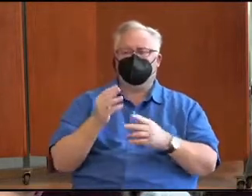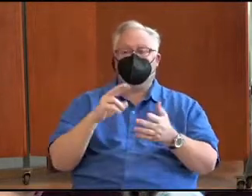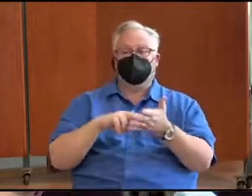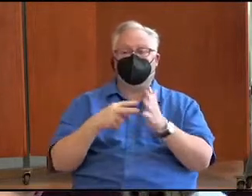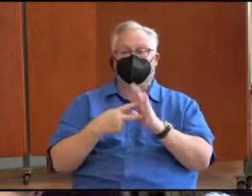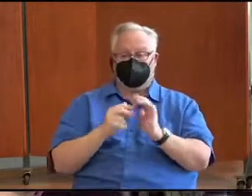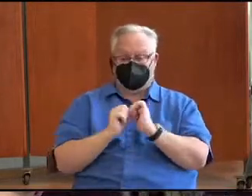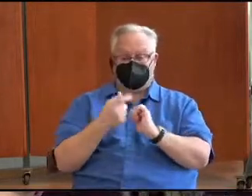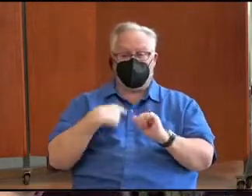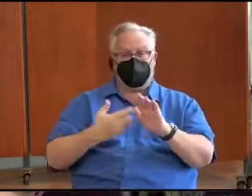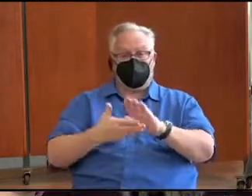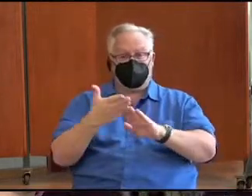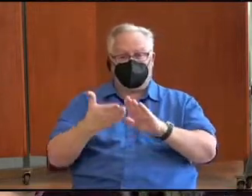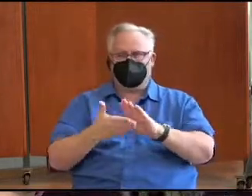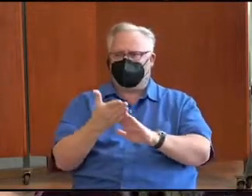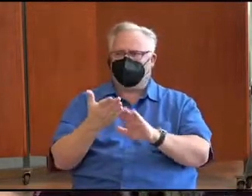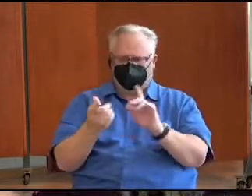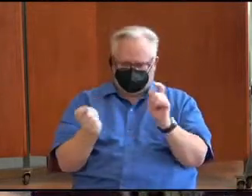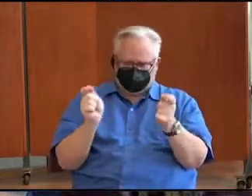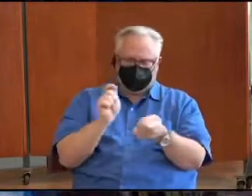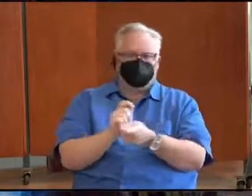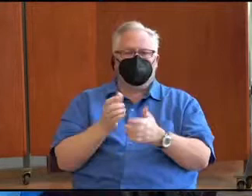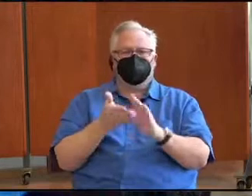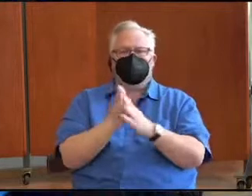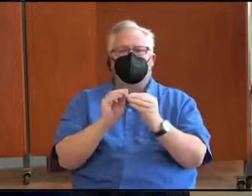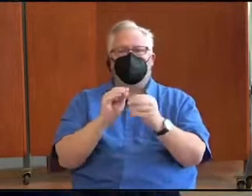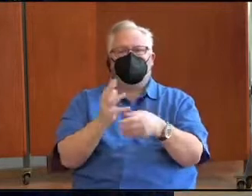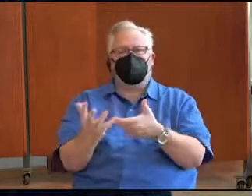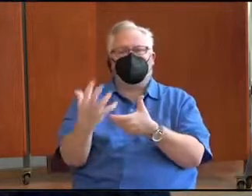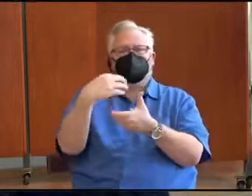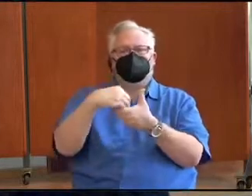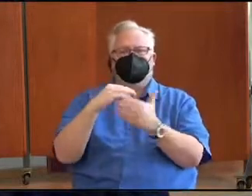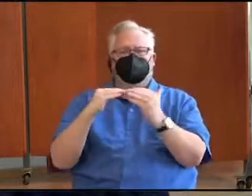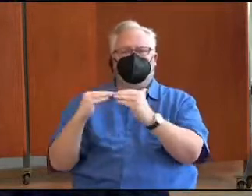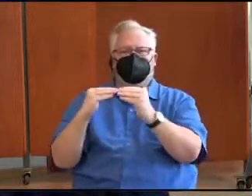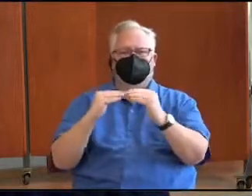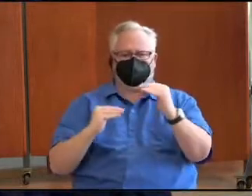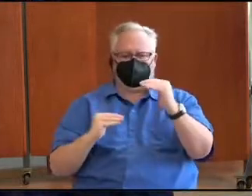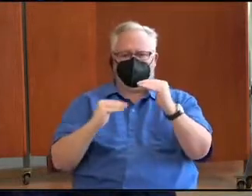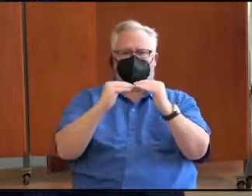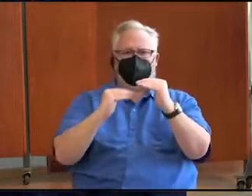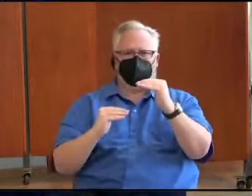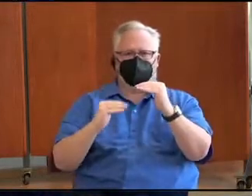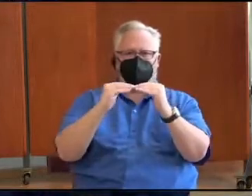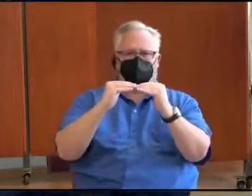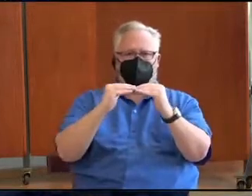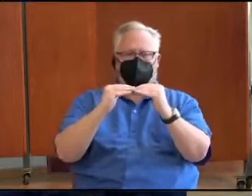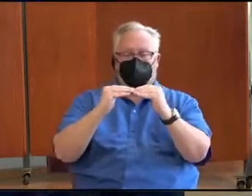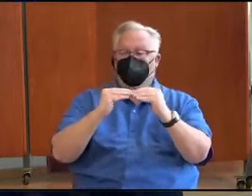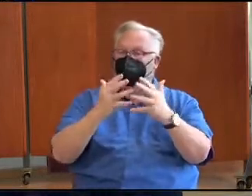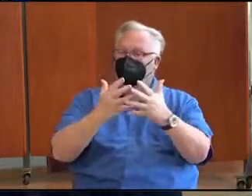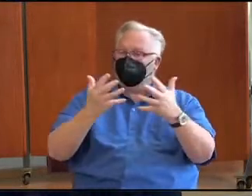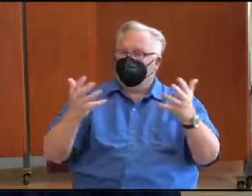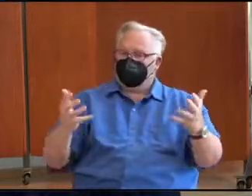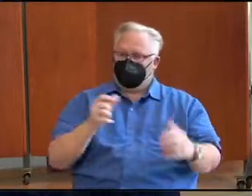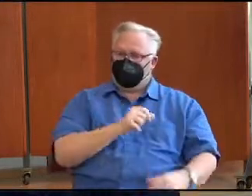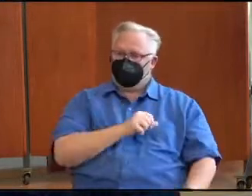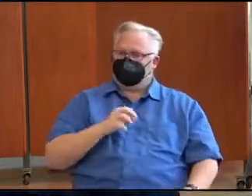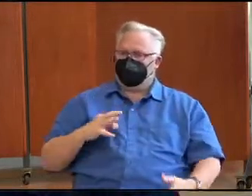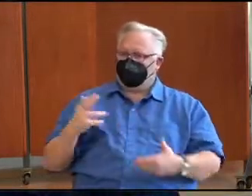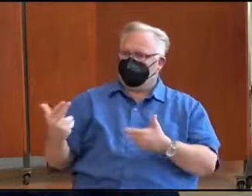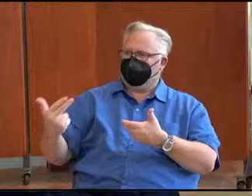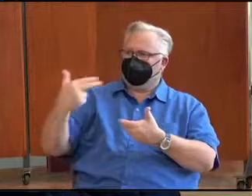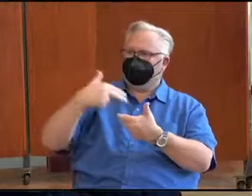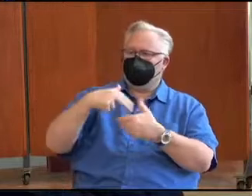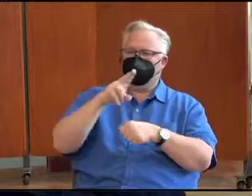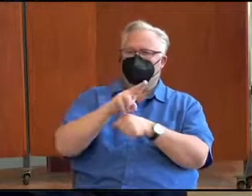open, inclusive, just, and equitable. So that's been a huge thing. We've had a lot of staff join the UUA in